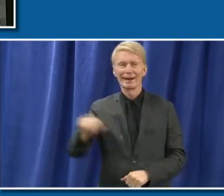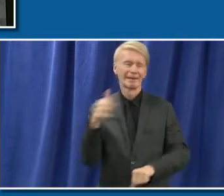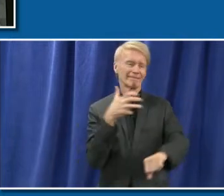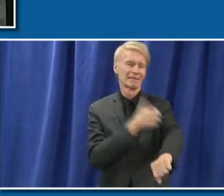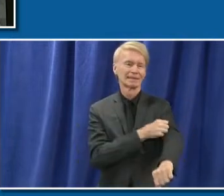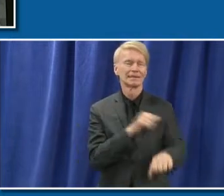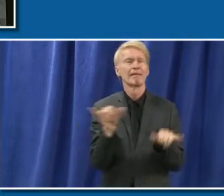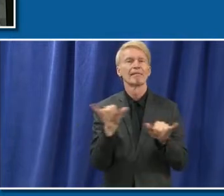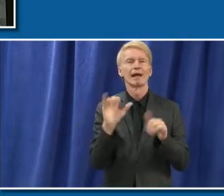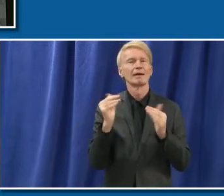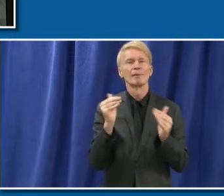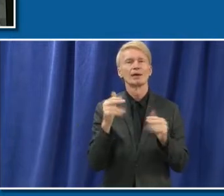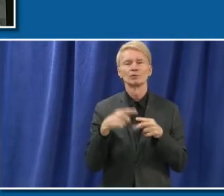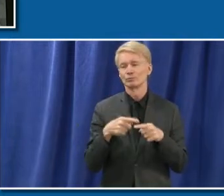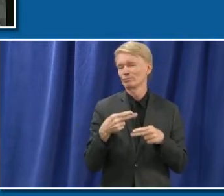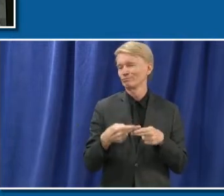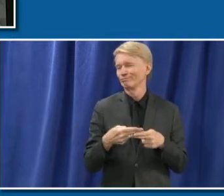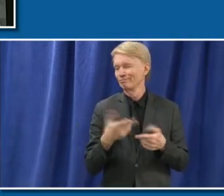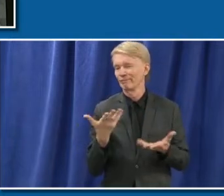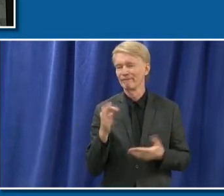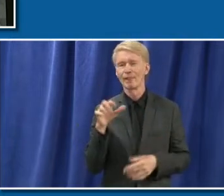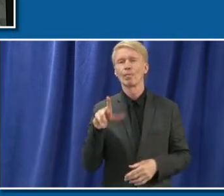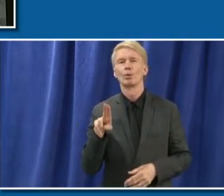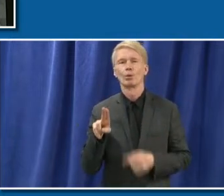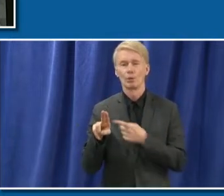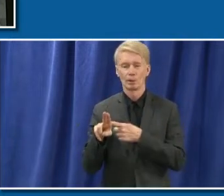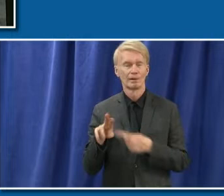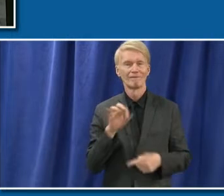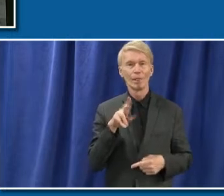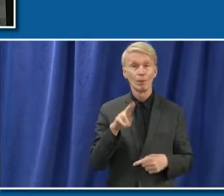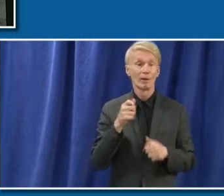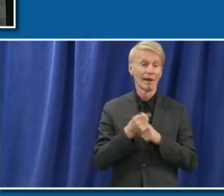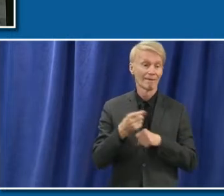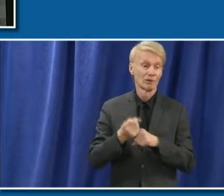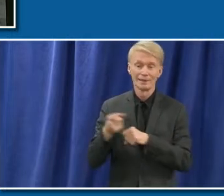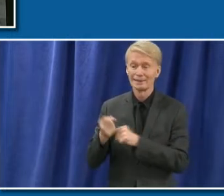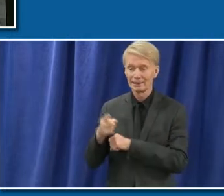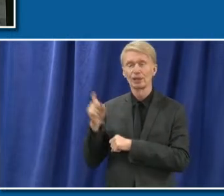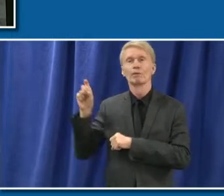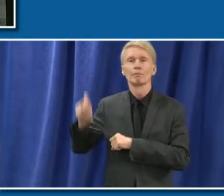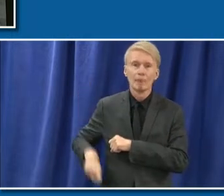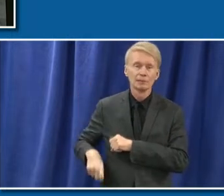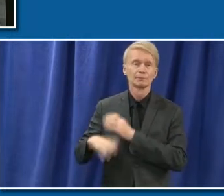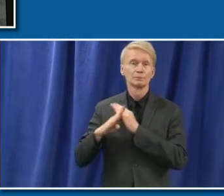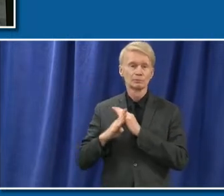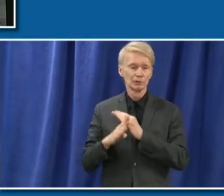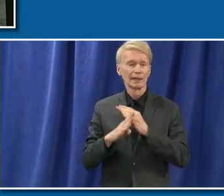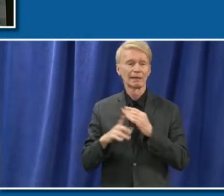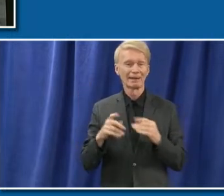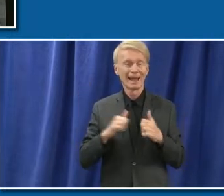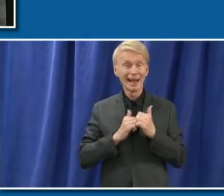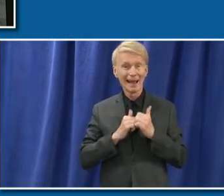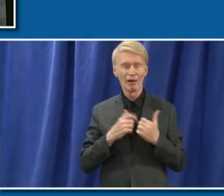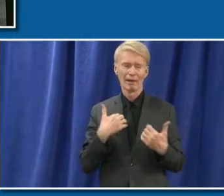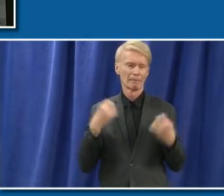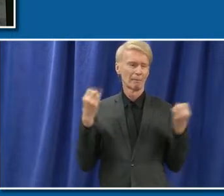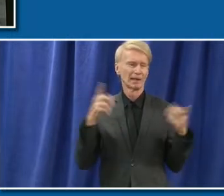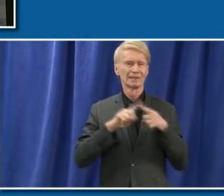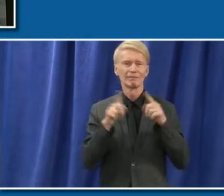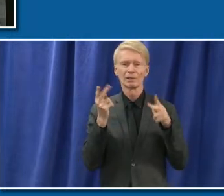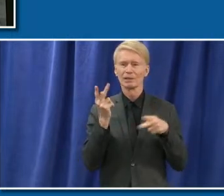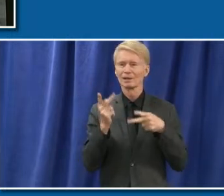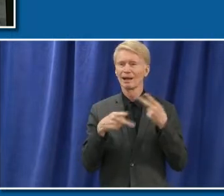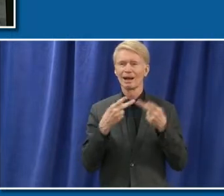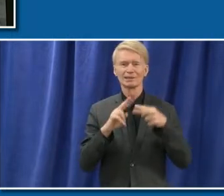at our flu vaccine, for example, every year we have to make a new one. It's nowhere near that protective because there's been a lot of different strains of flu. There's a lot